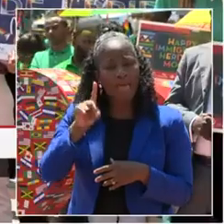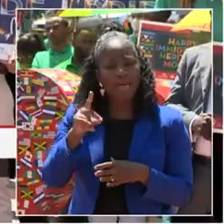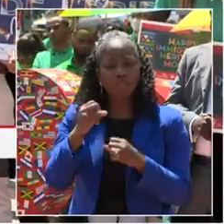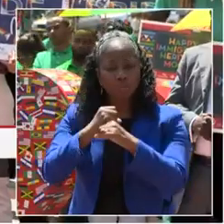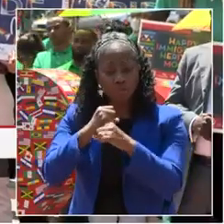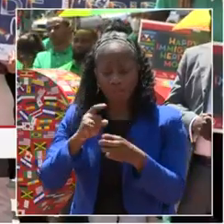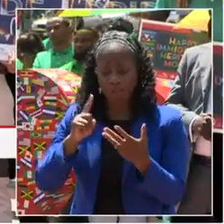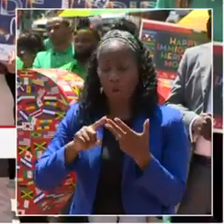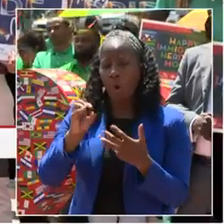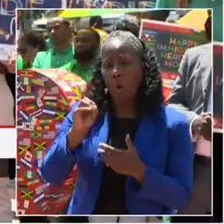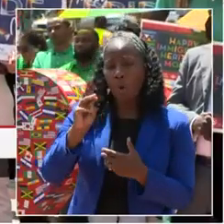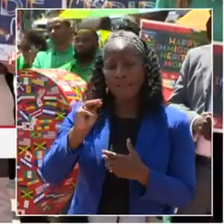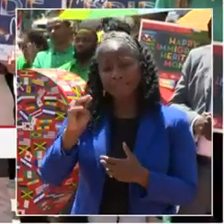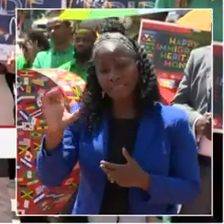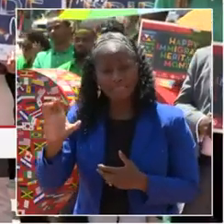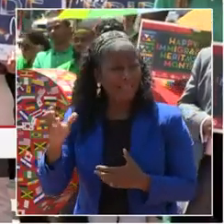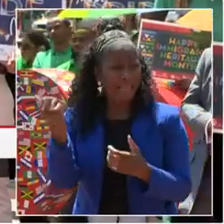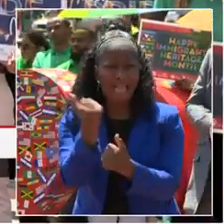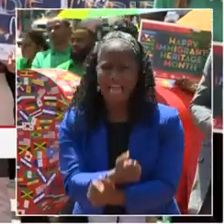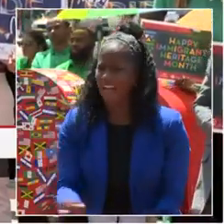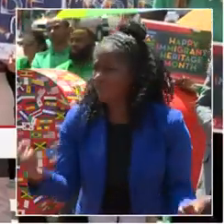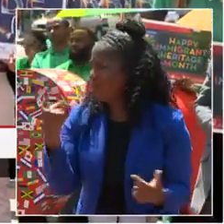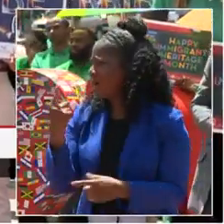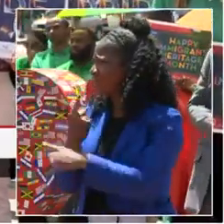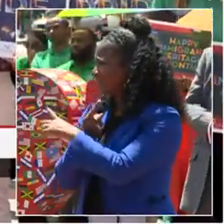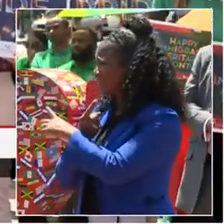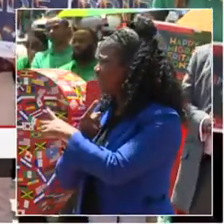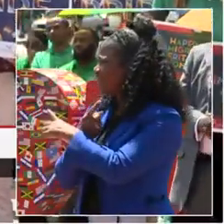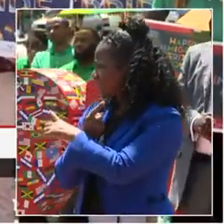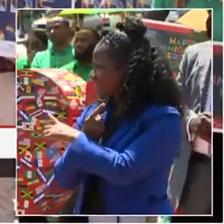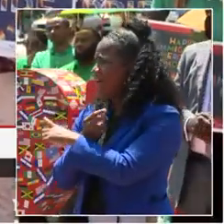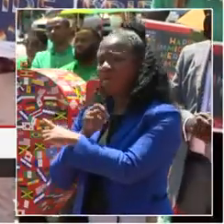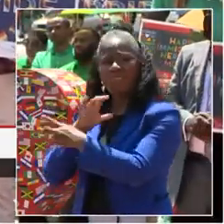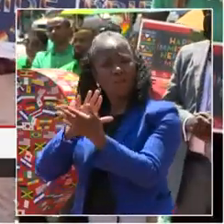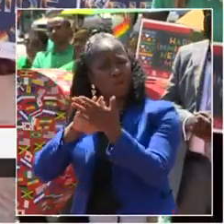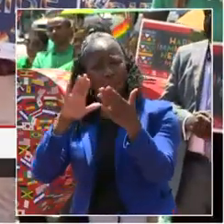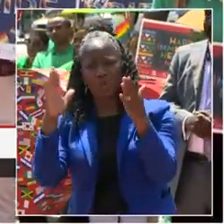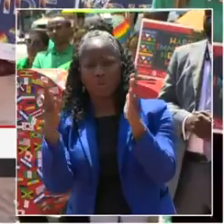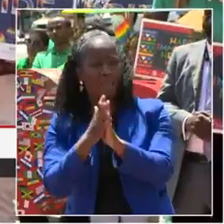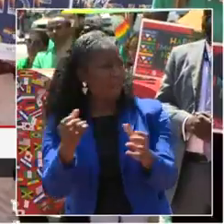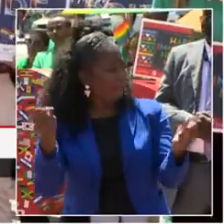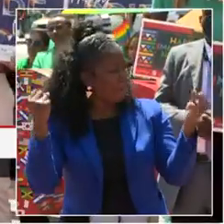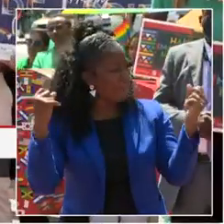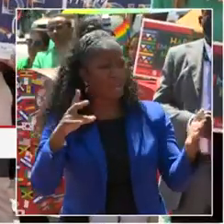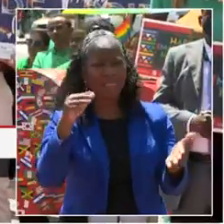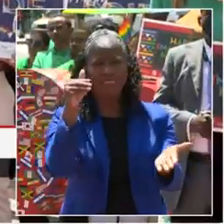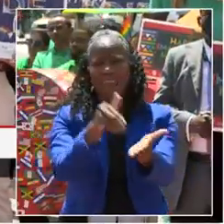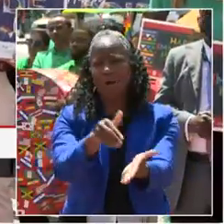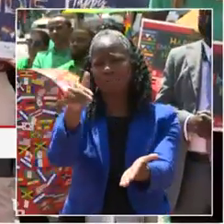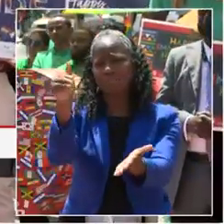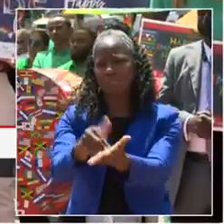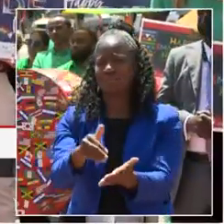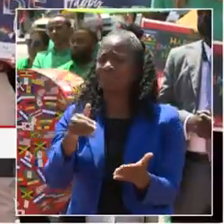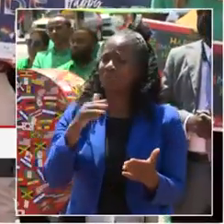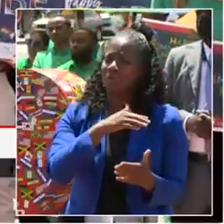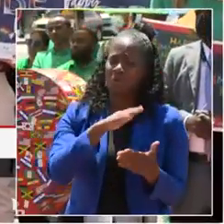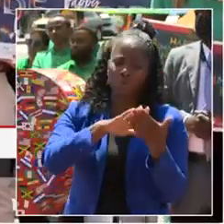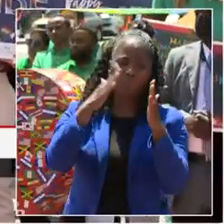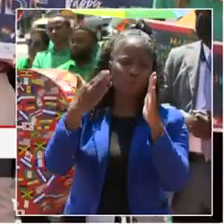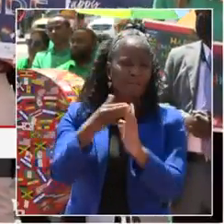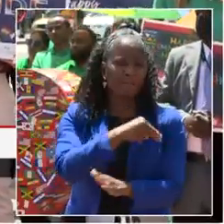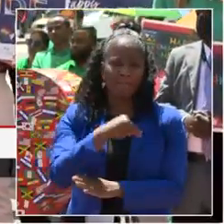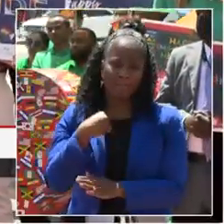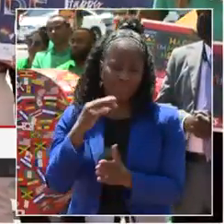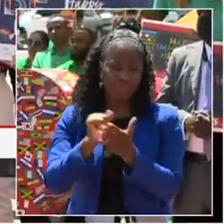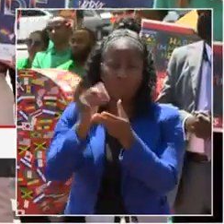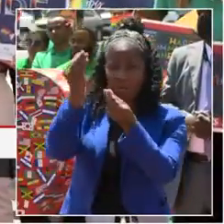Who am I missing? Everybody. Oh, thousands of eyes of our community members to let us know